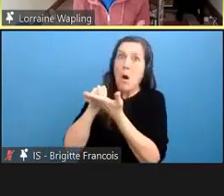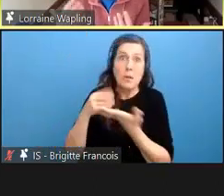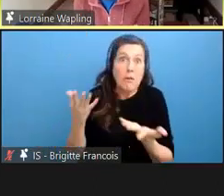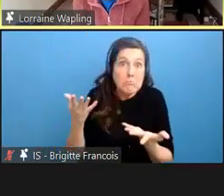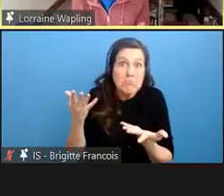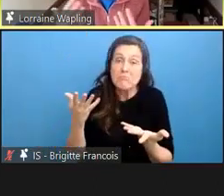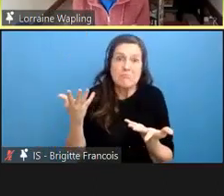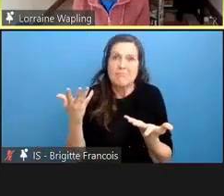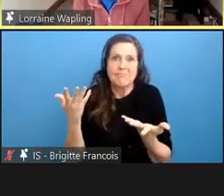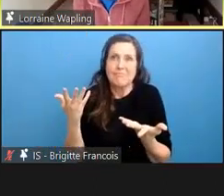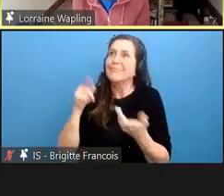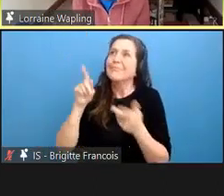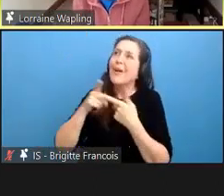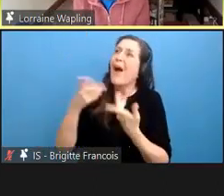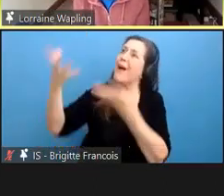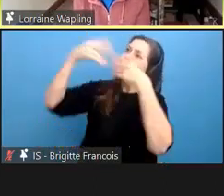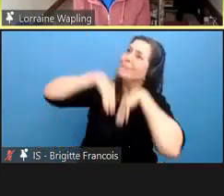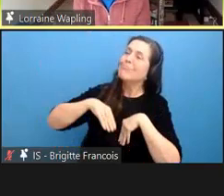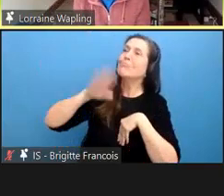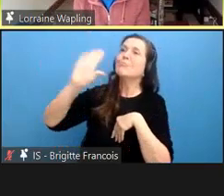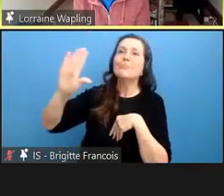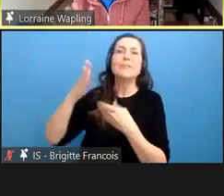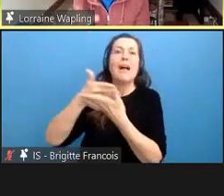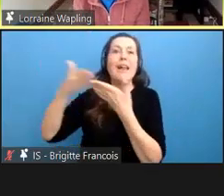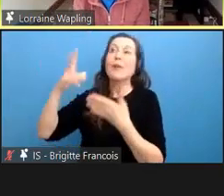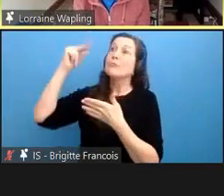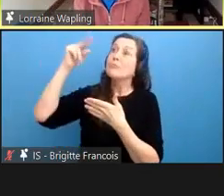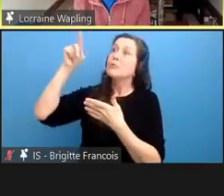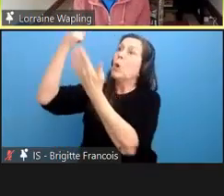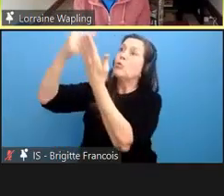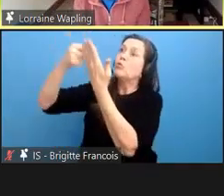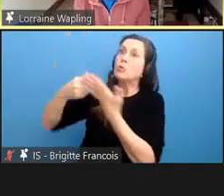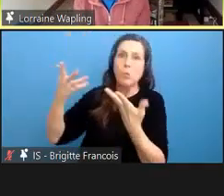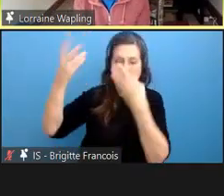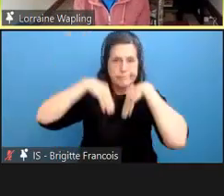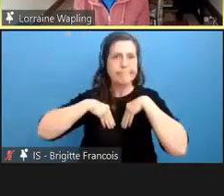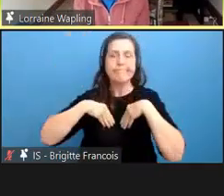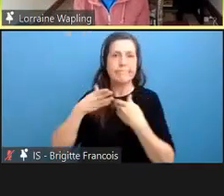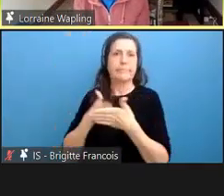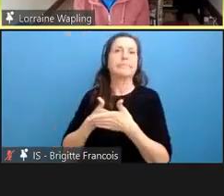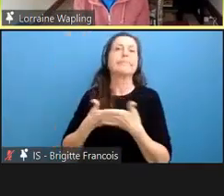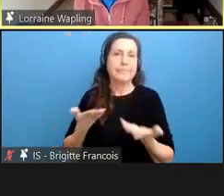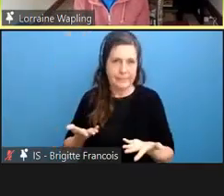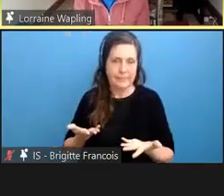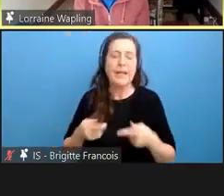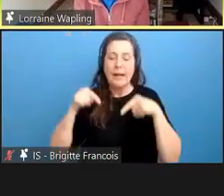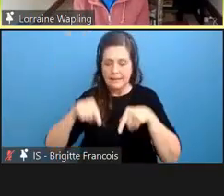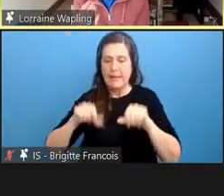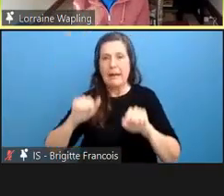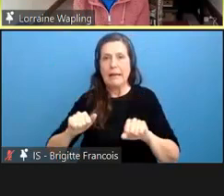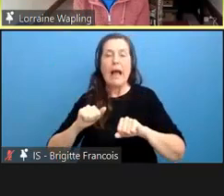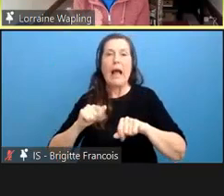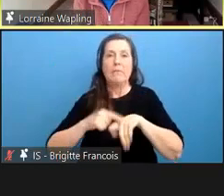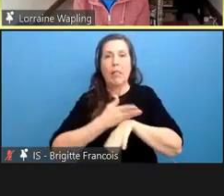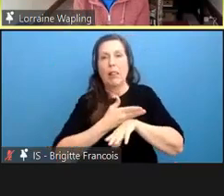to learn the rules of the language. And so this is what can lead to some significant delays in